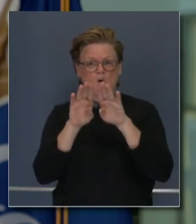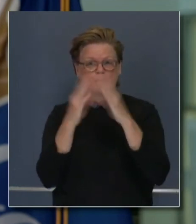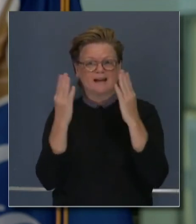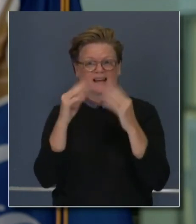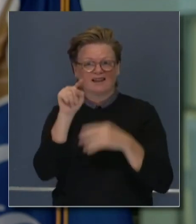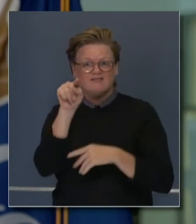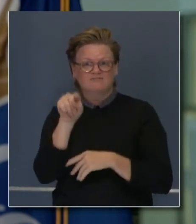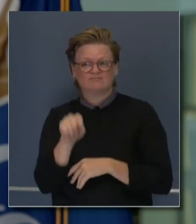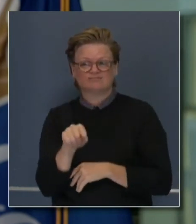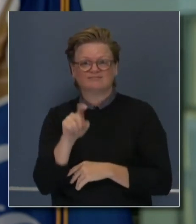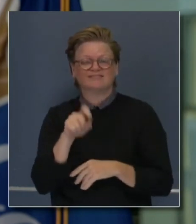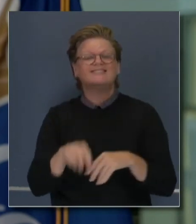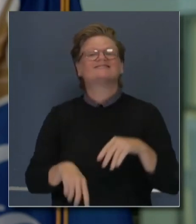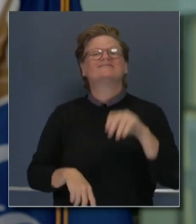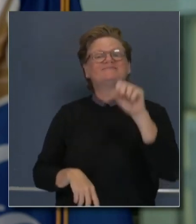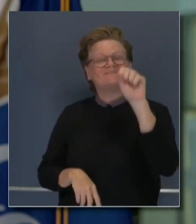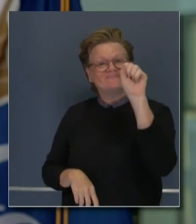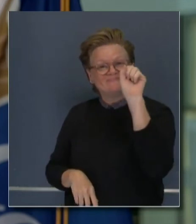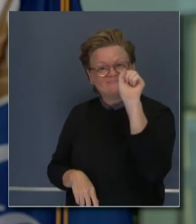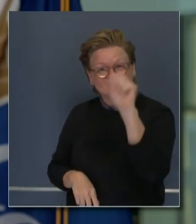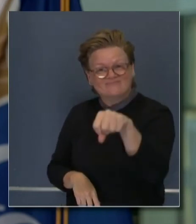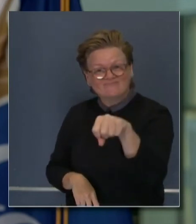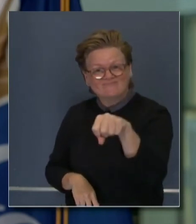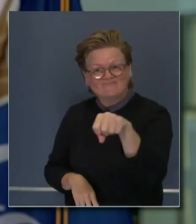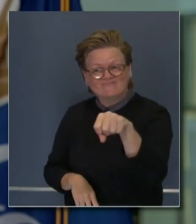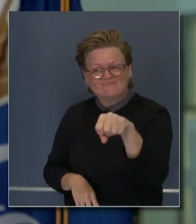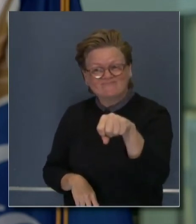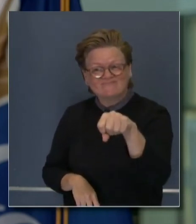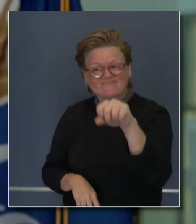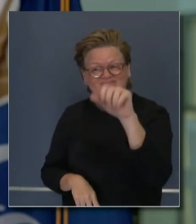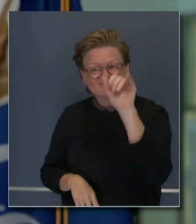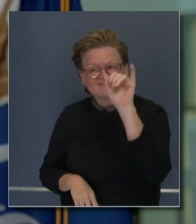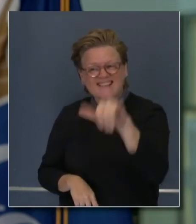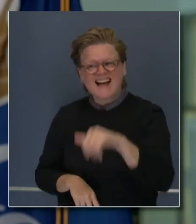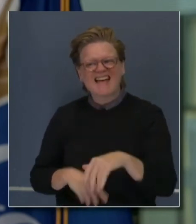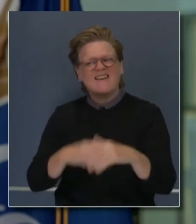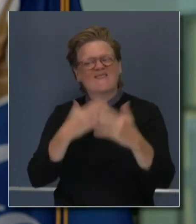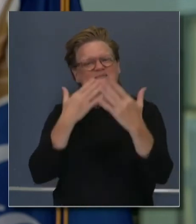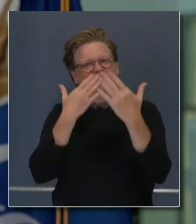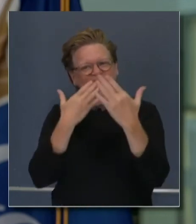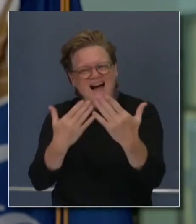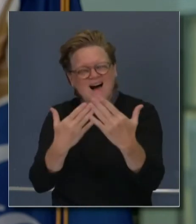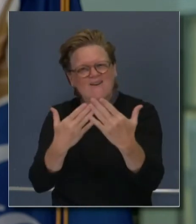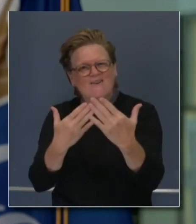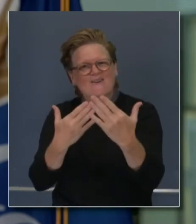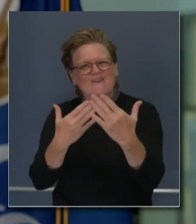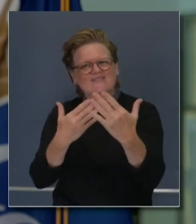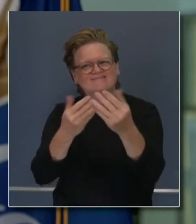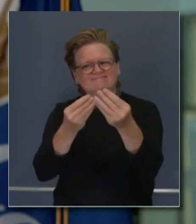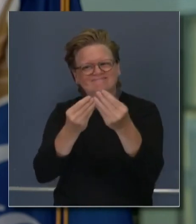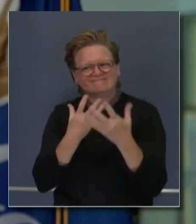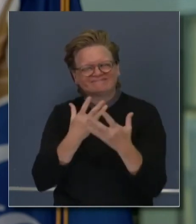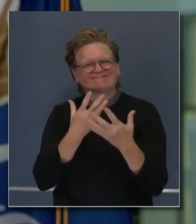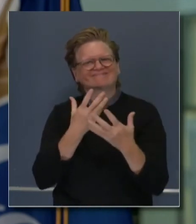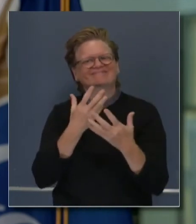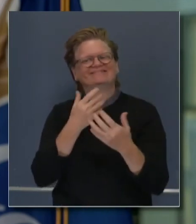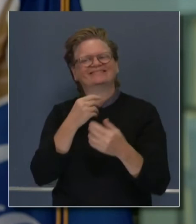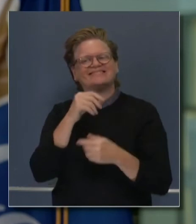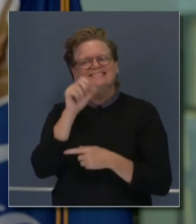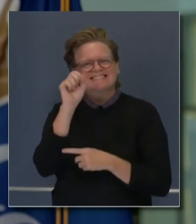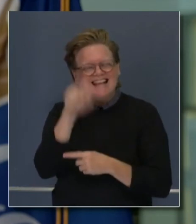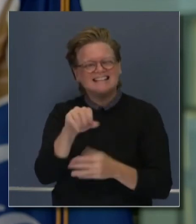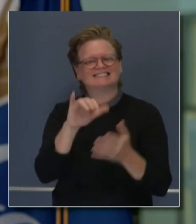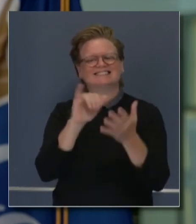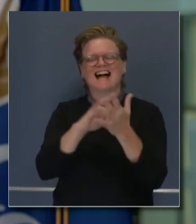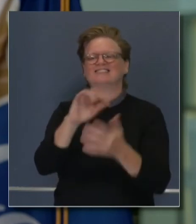you in the list of speakers. The answer is yes. Thank you for illuminating all of us. And again, that's exactly why I encourage all of you to go to